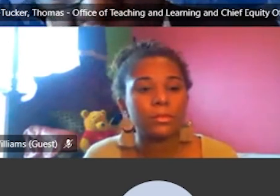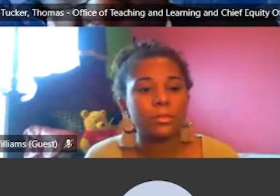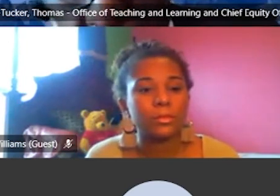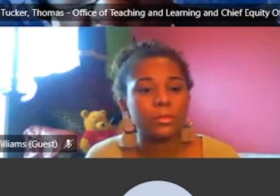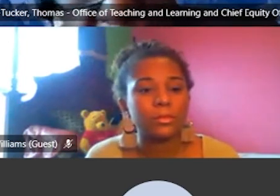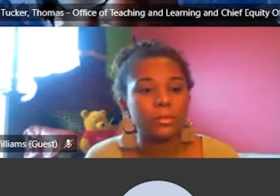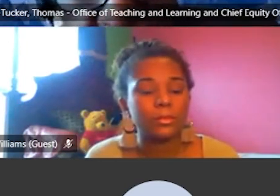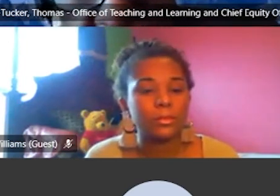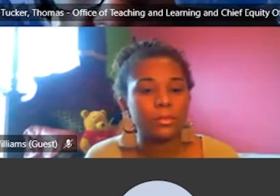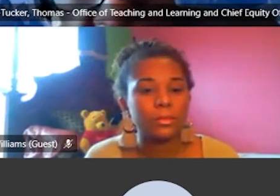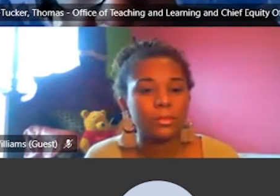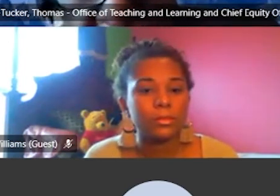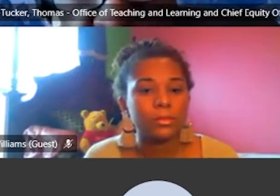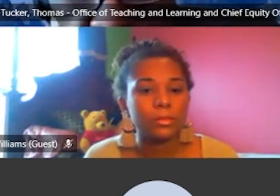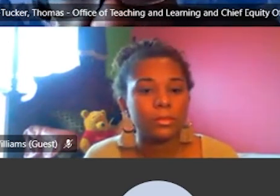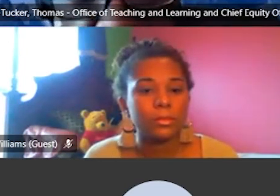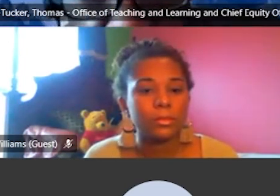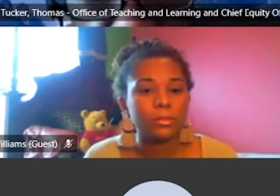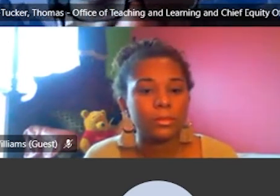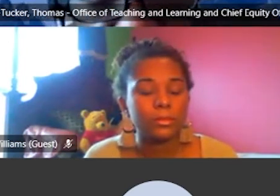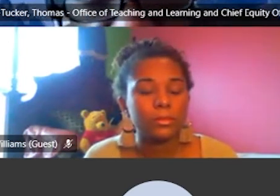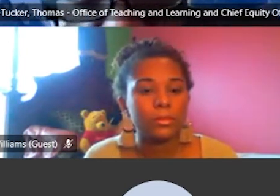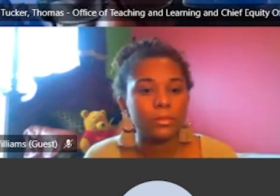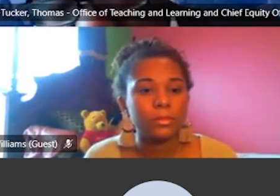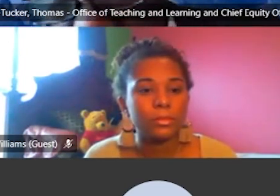in addition to COVID and us